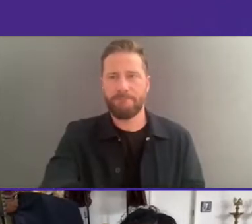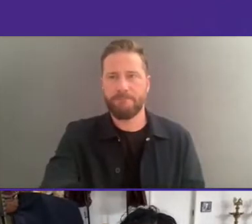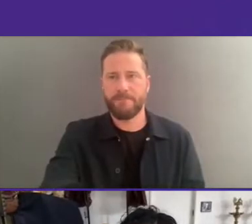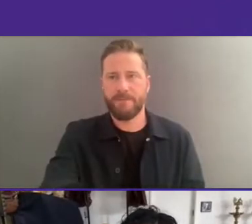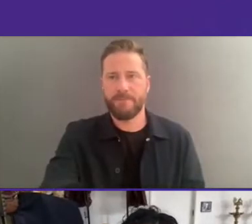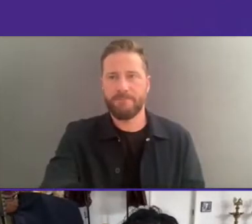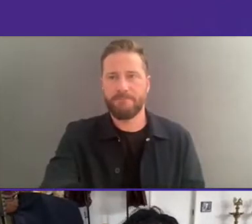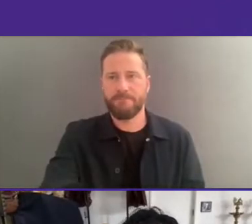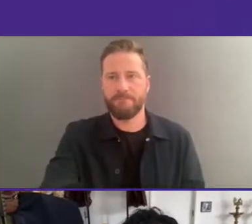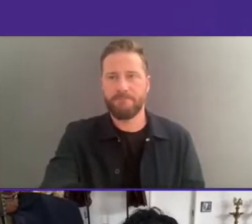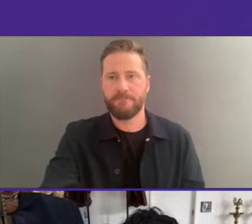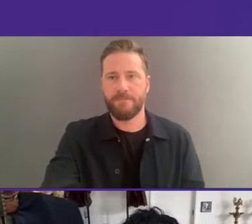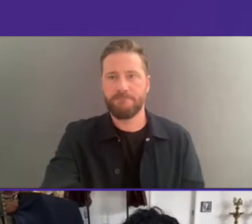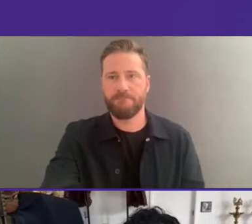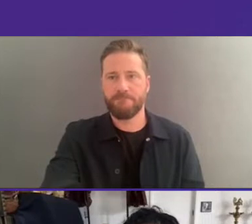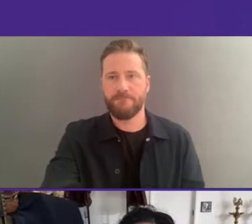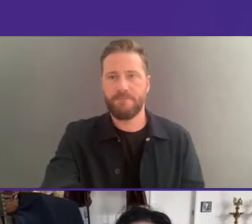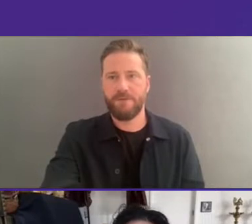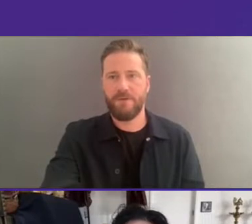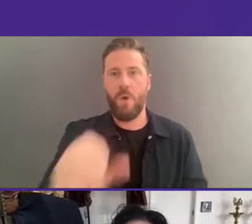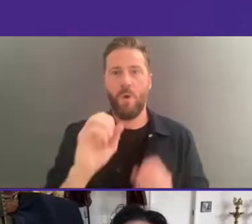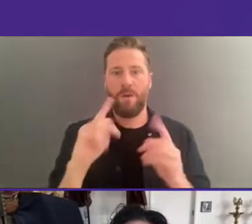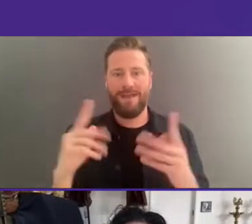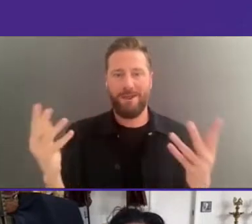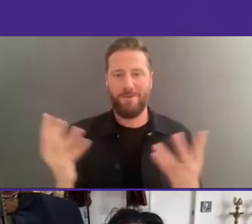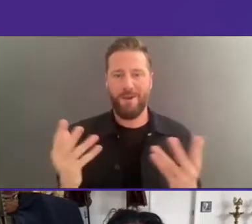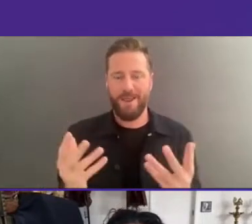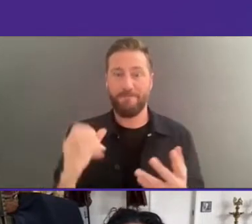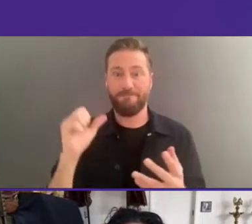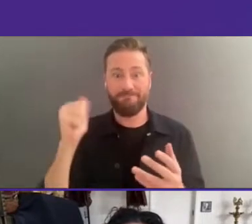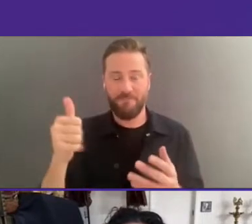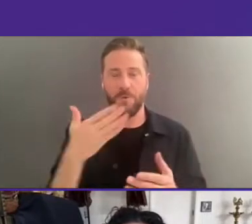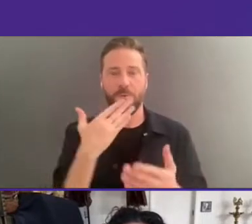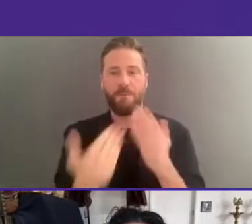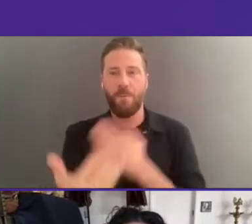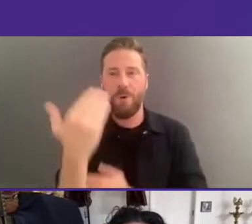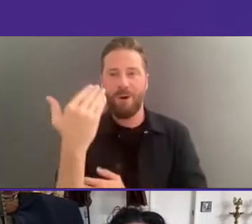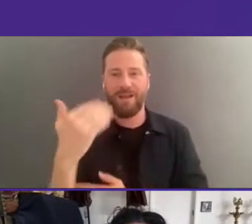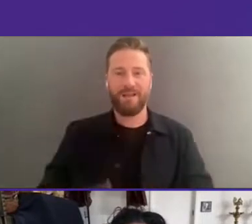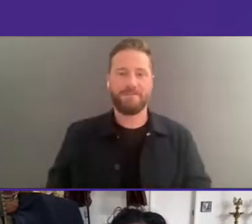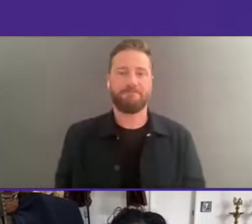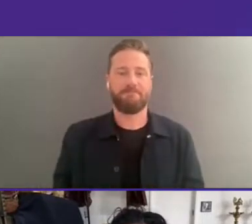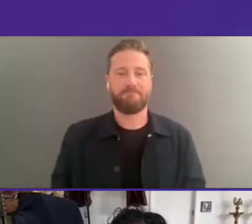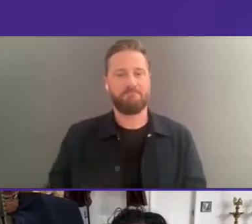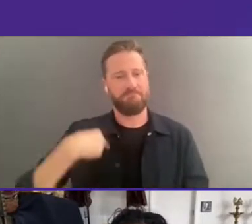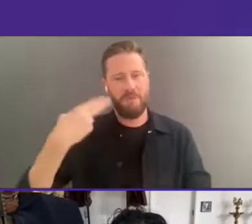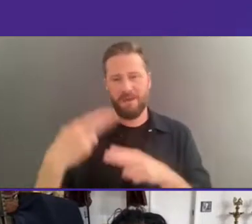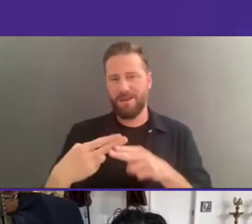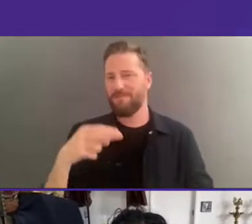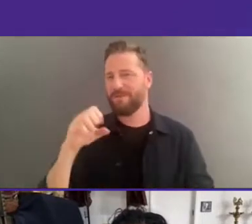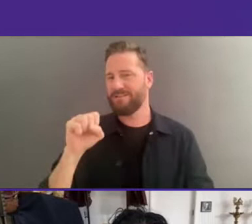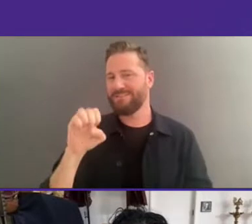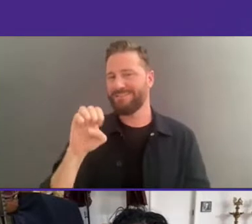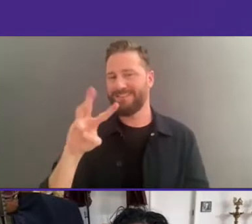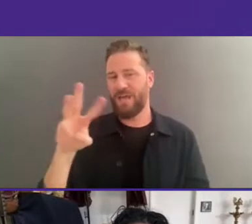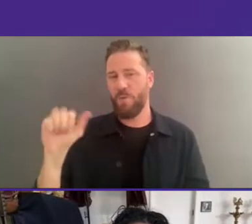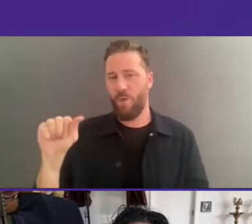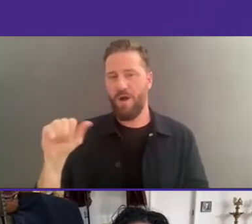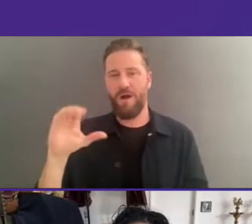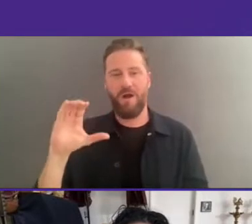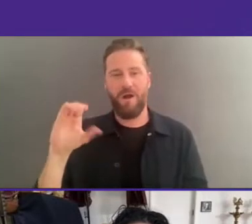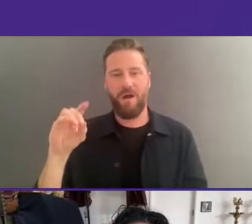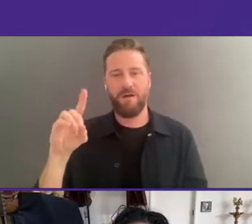Okay, there I am. Okay, good morning. My name is Sewaa Codrington.